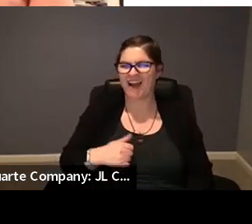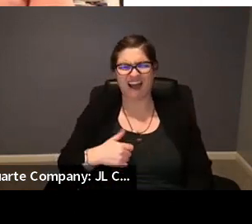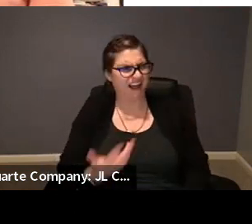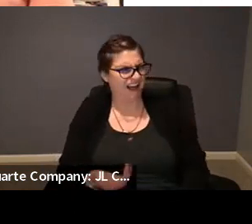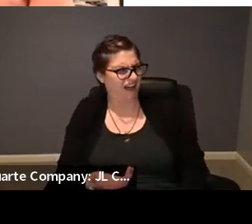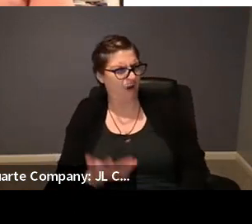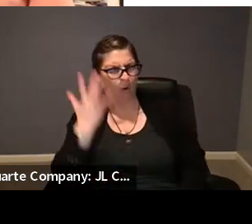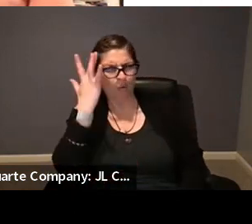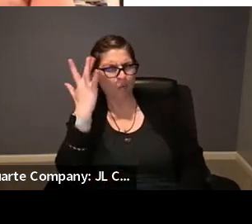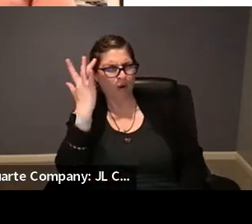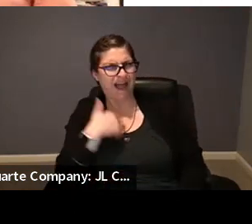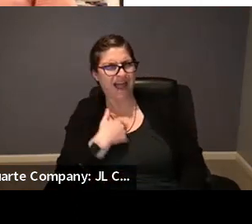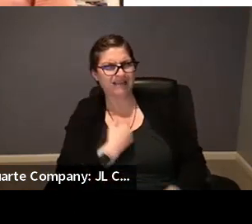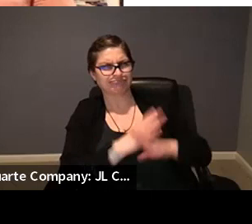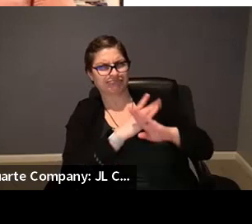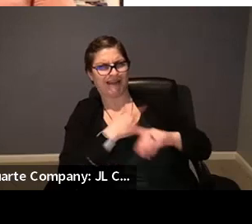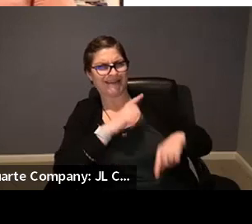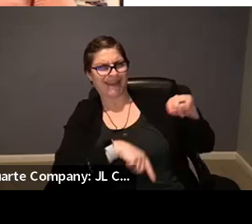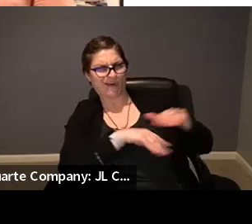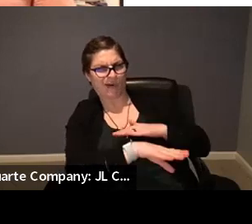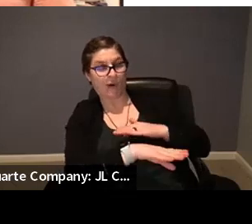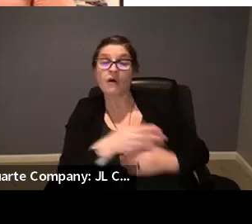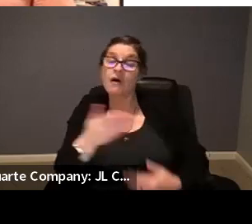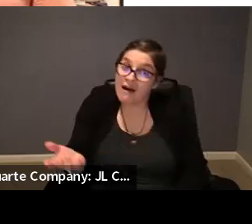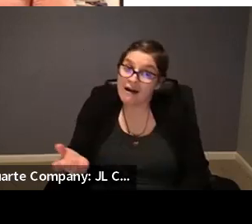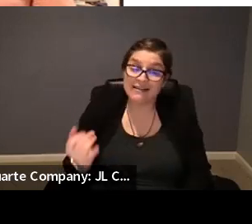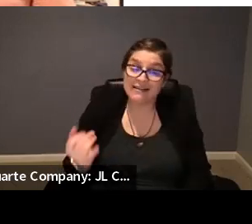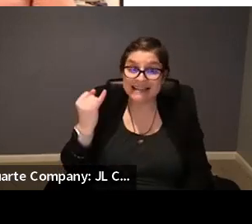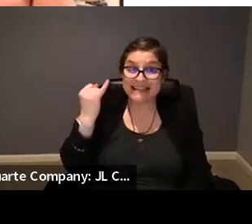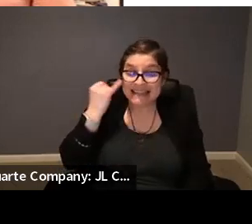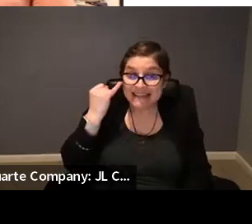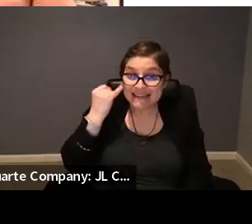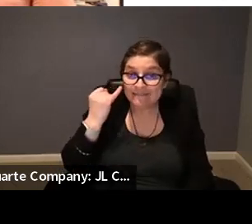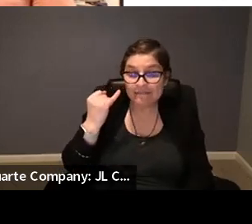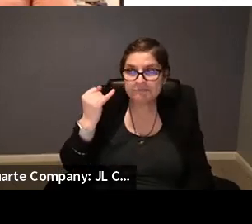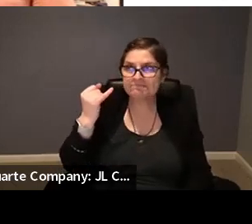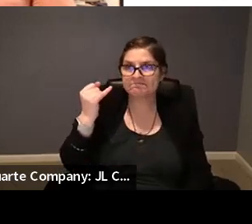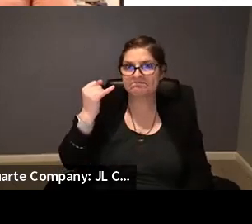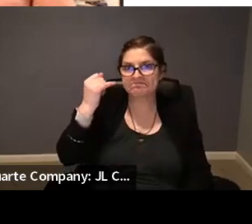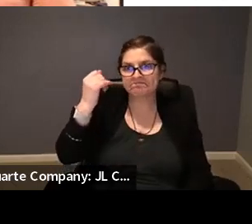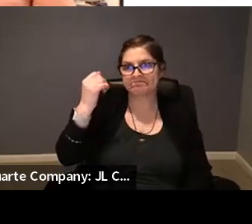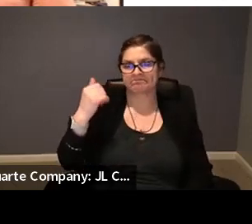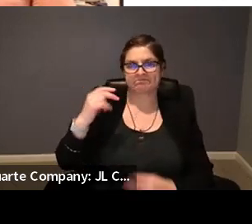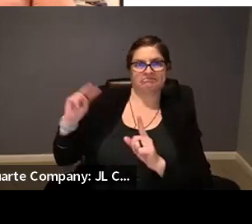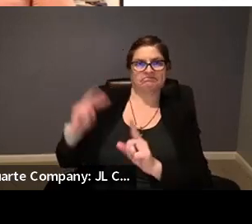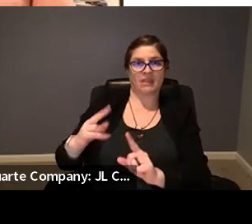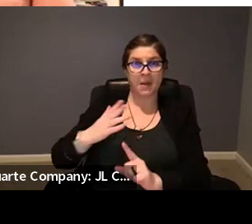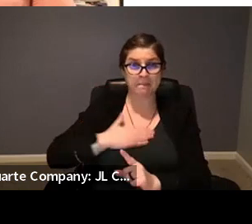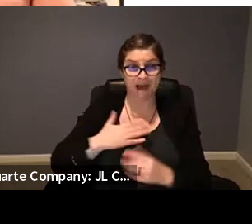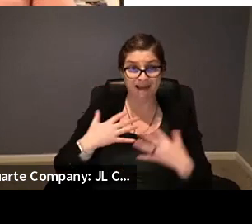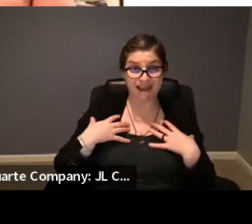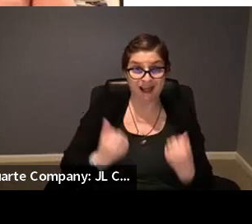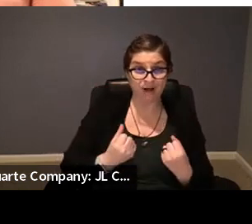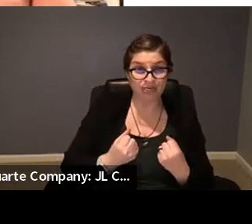I X'd out because of this? Well, I mean, if we're all saying that it's all about the individual, my health becomes far more paramount than